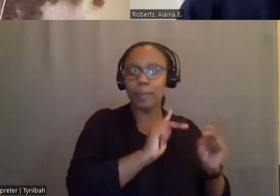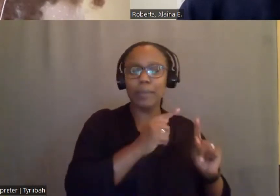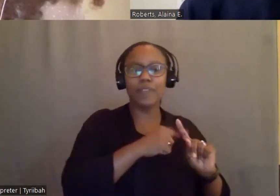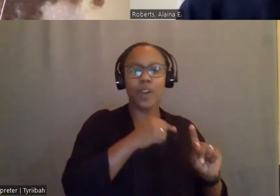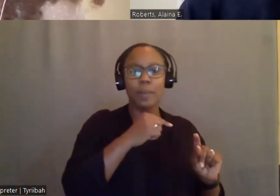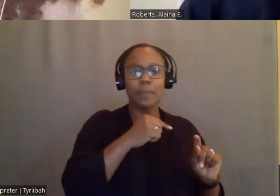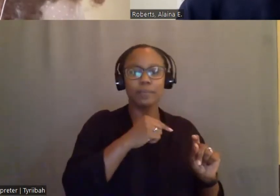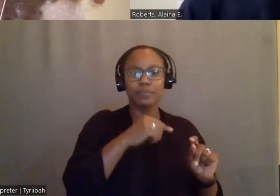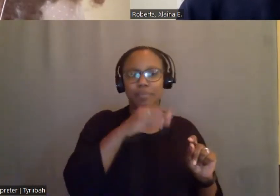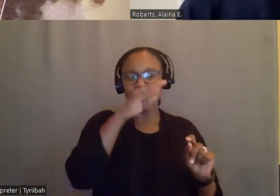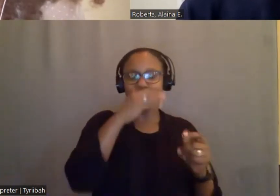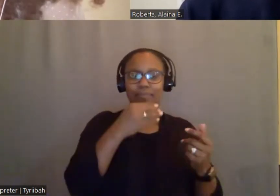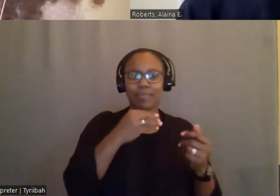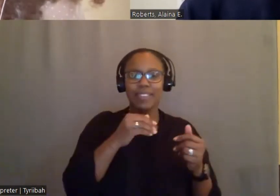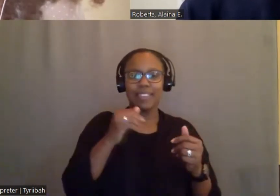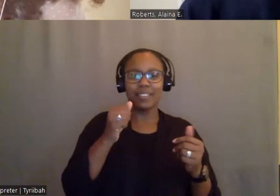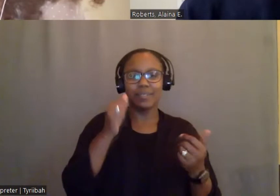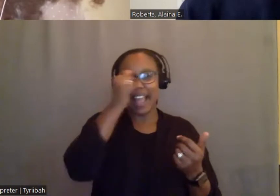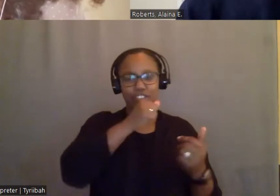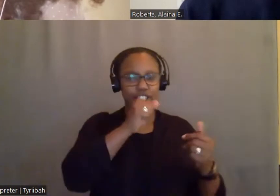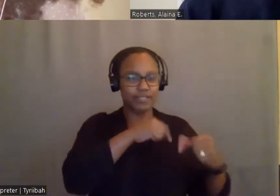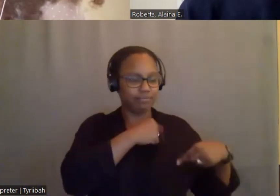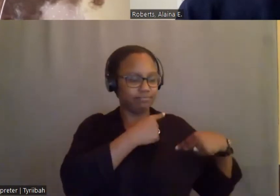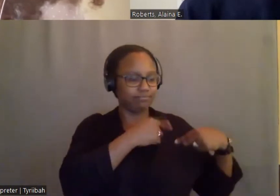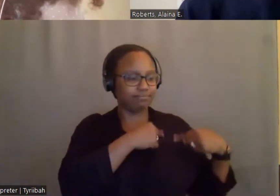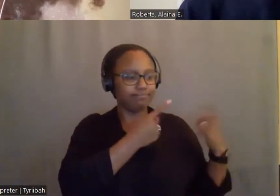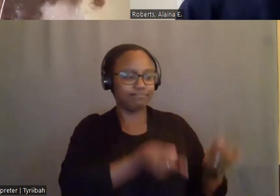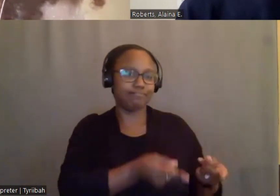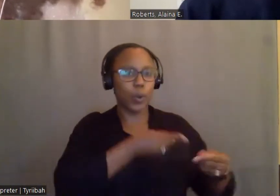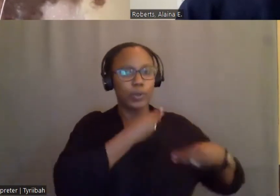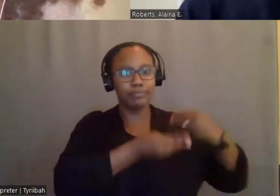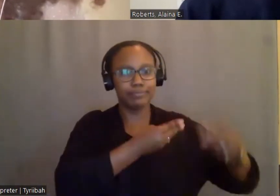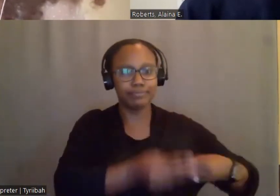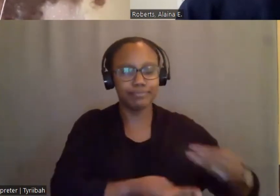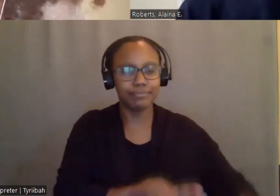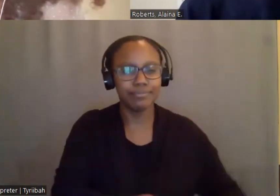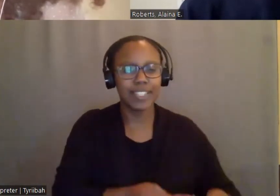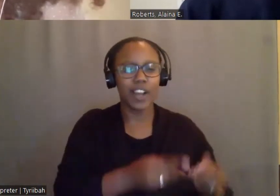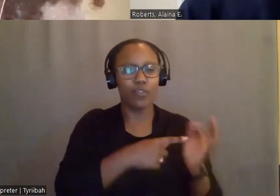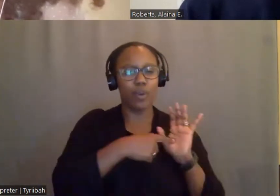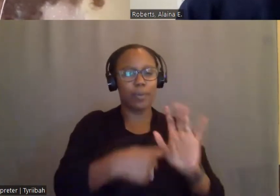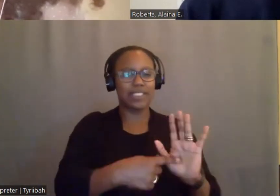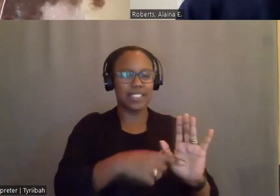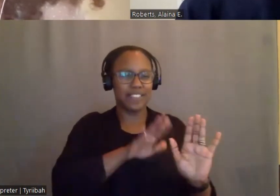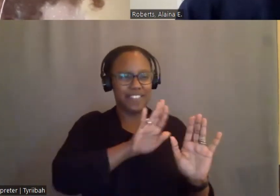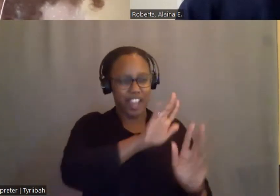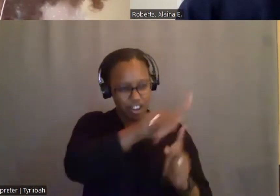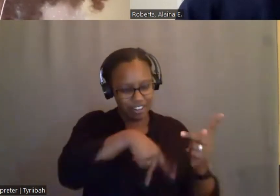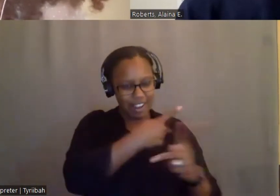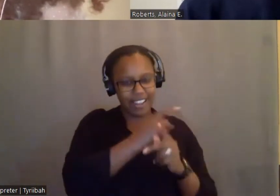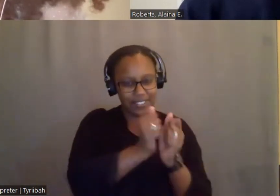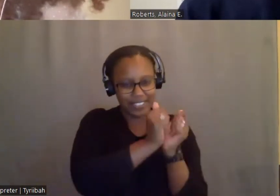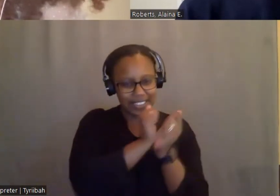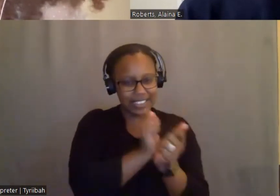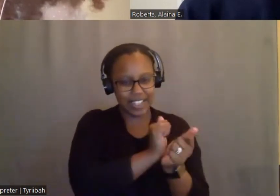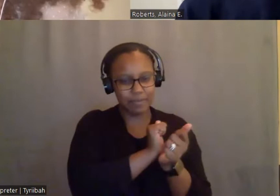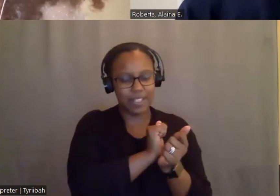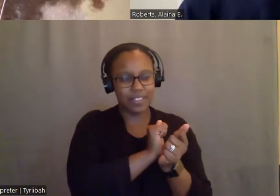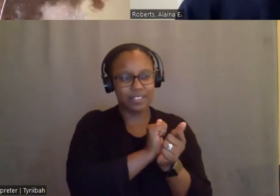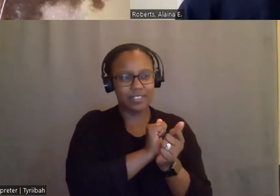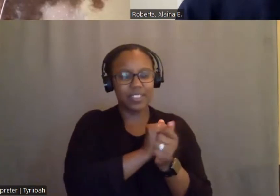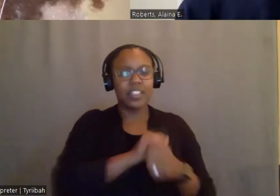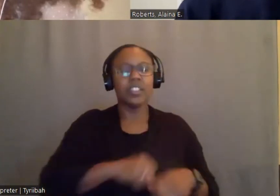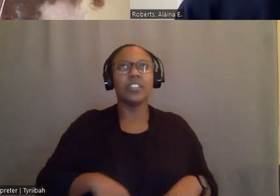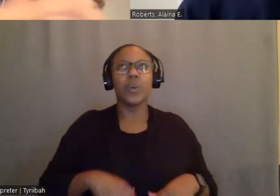as reparations for their enslavement on a larger scale." So can you talk more about that and what the implications